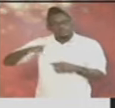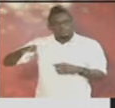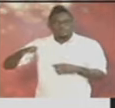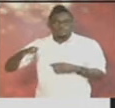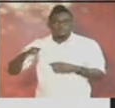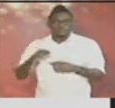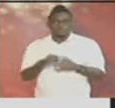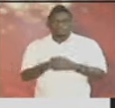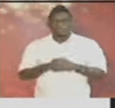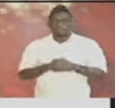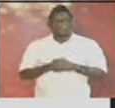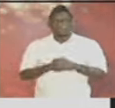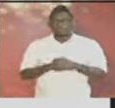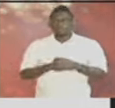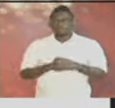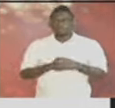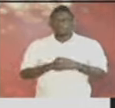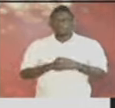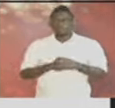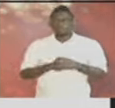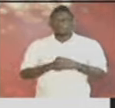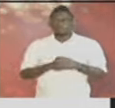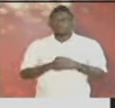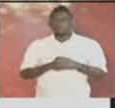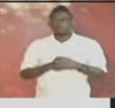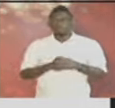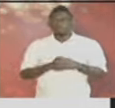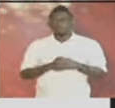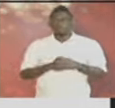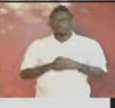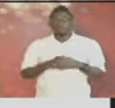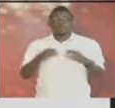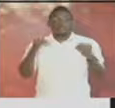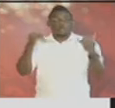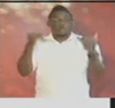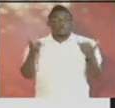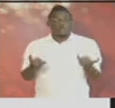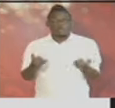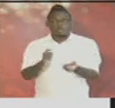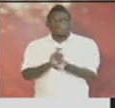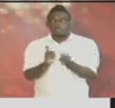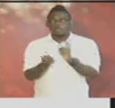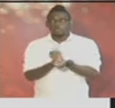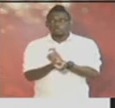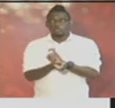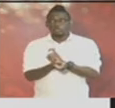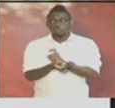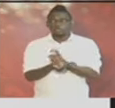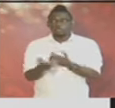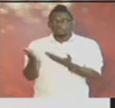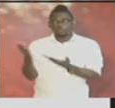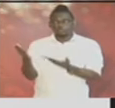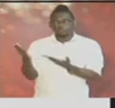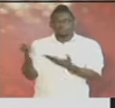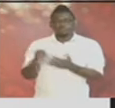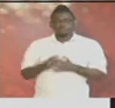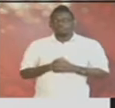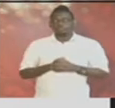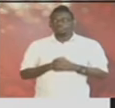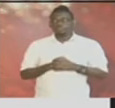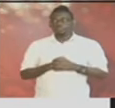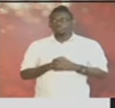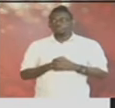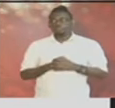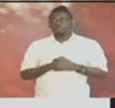COVID-19 cases. Now we move across to the other slide. And today we are very pleased to share with you that